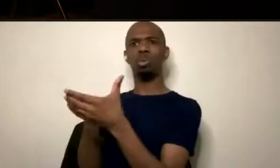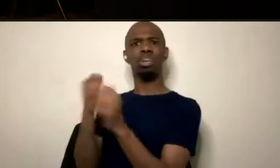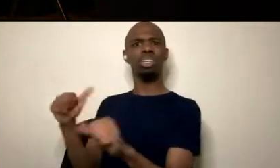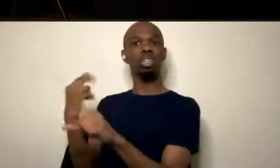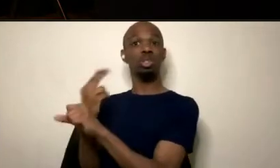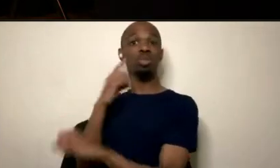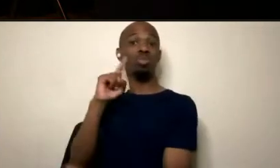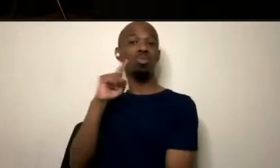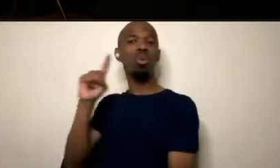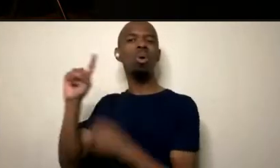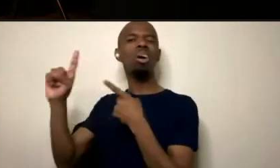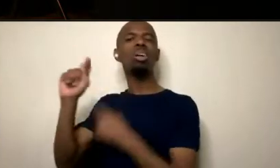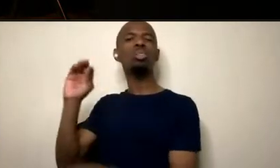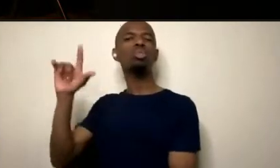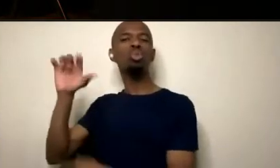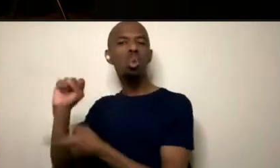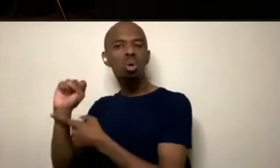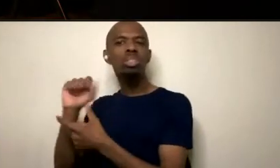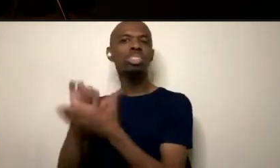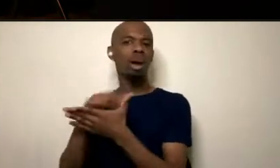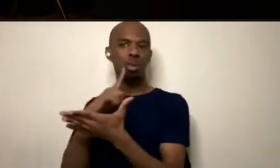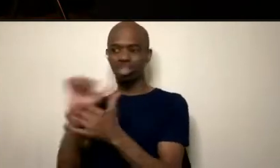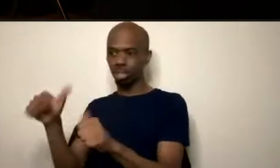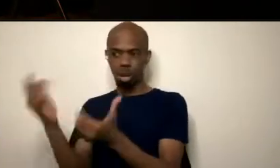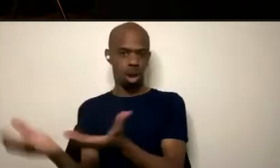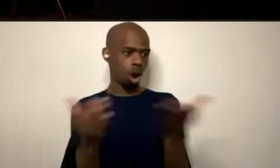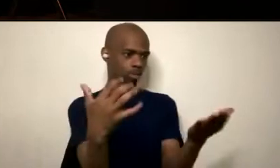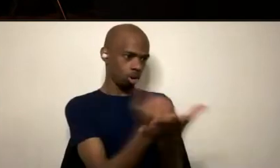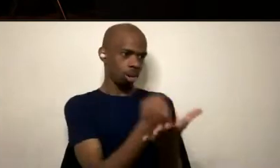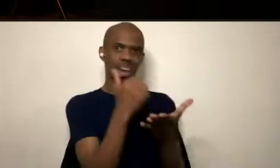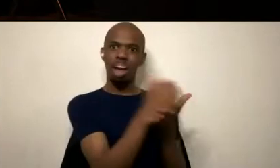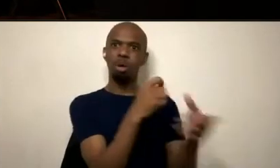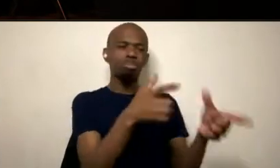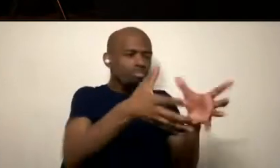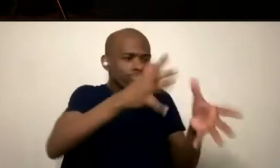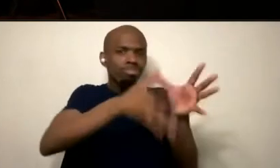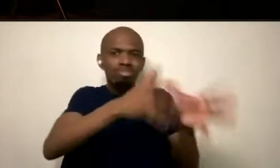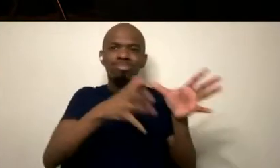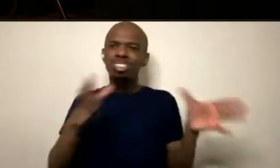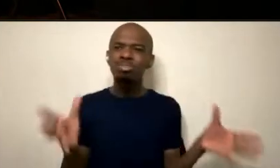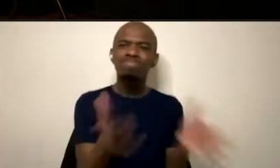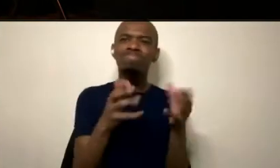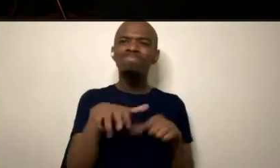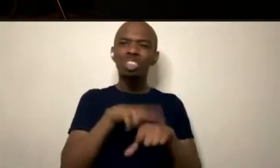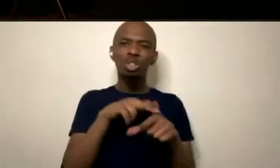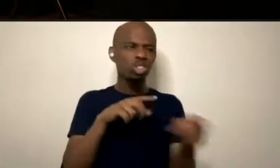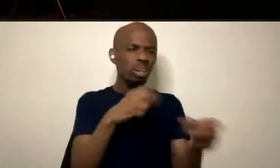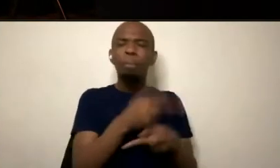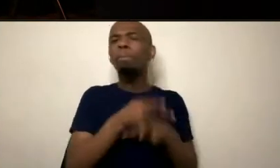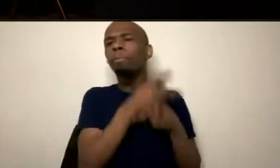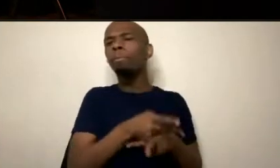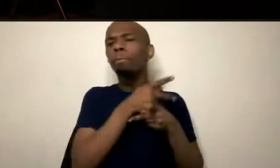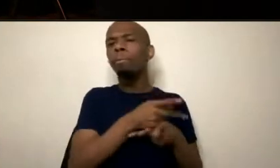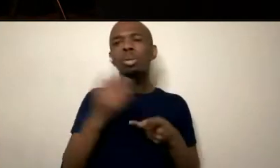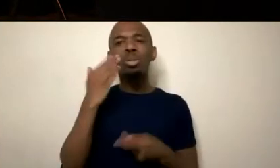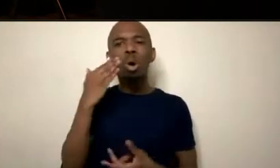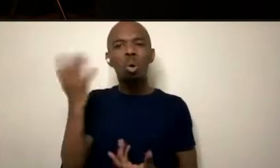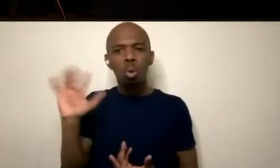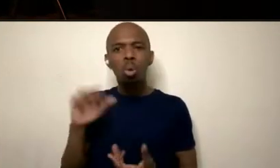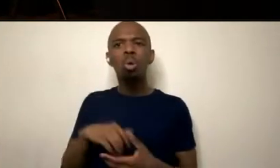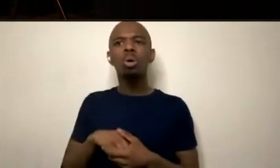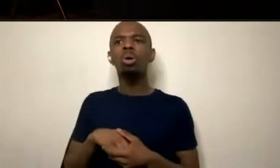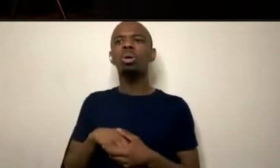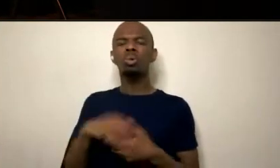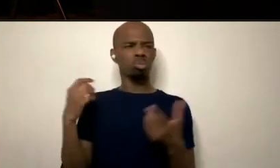he's an amazing lawyer and activist, and he talks about, we still know what to do with children. Mm. You know, we still got children in